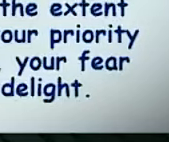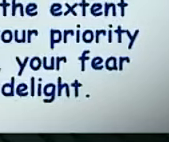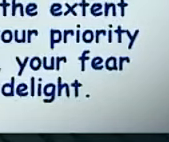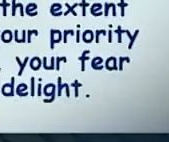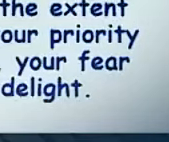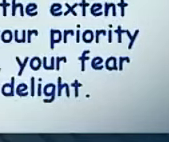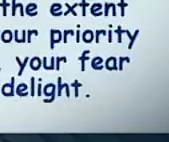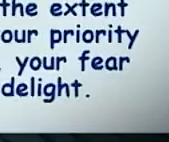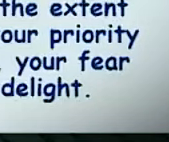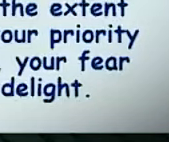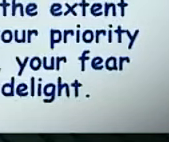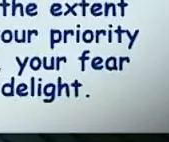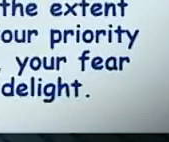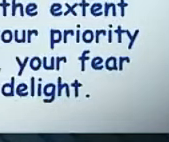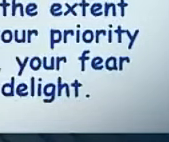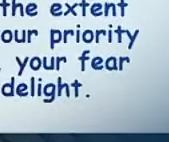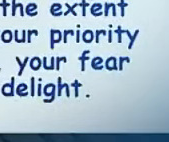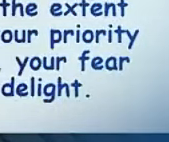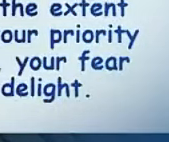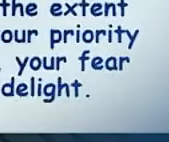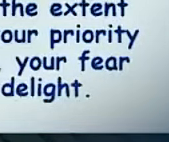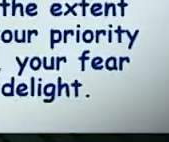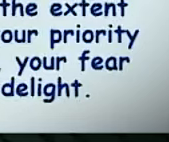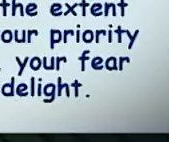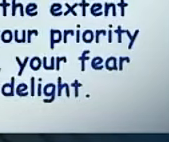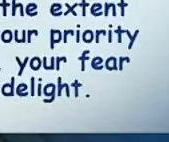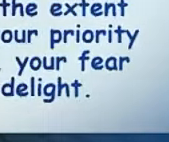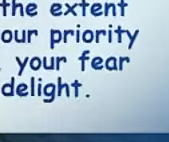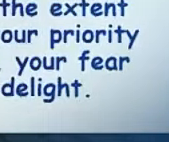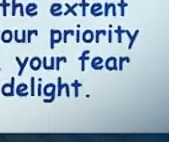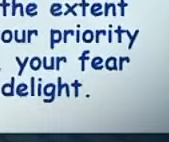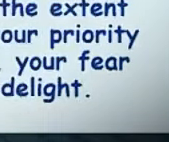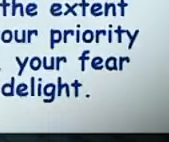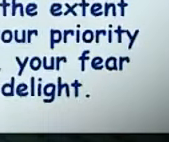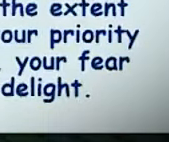Now He is your fear and